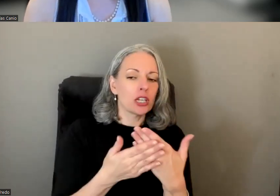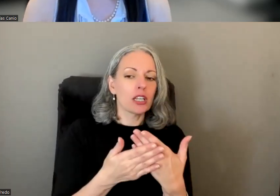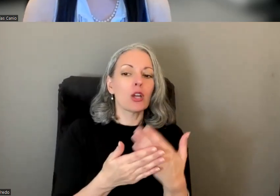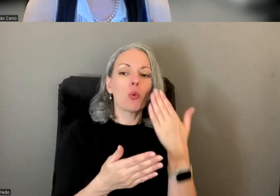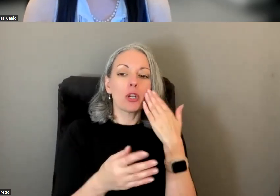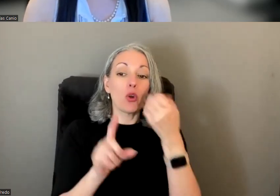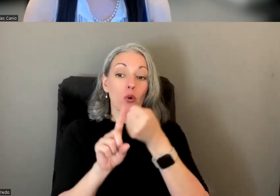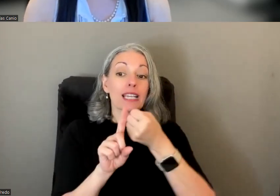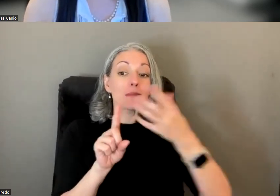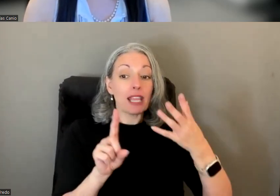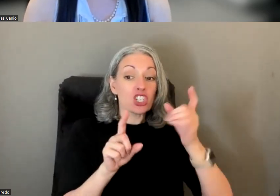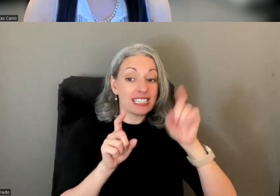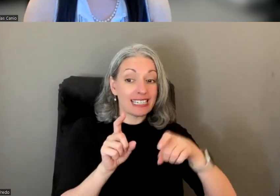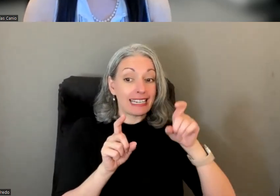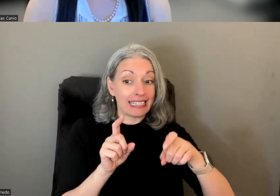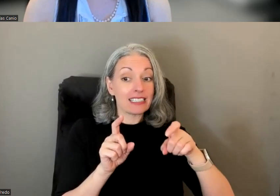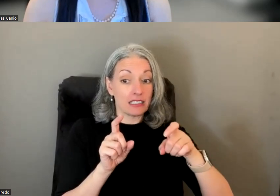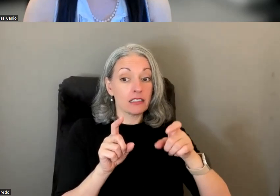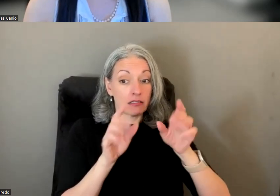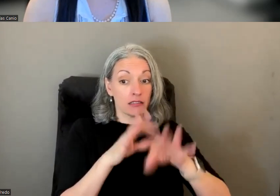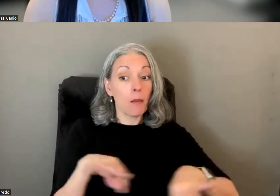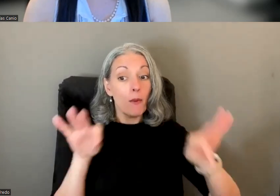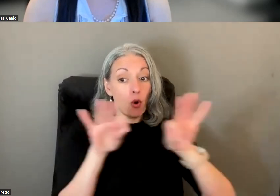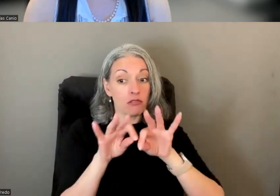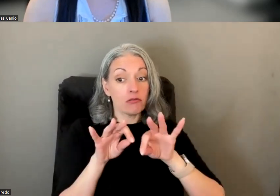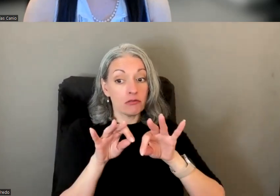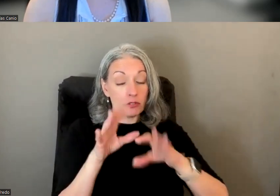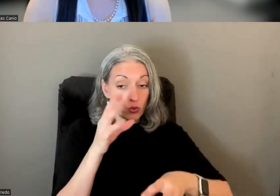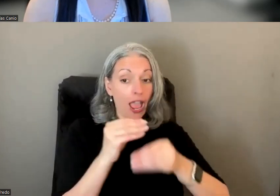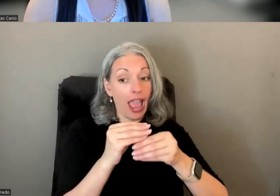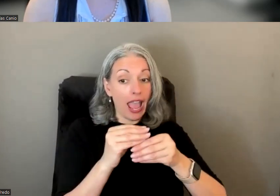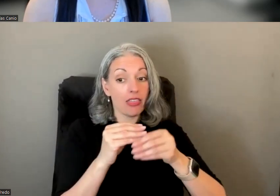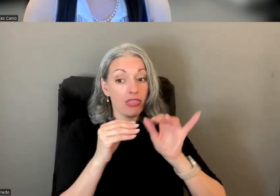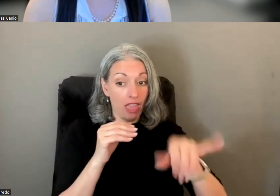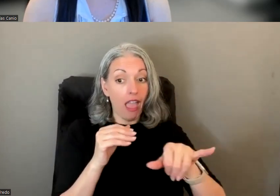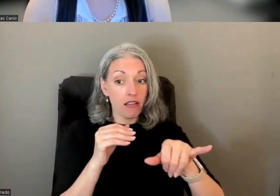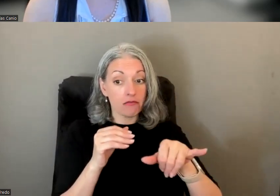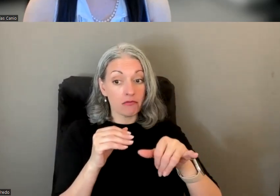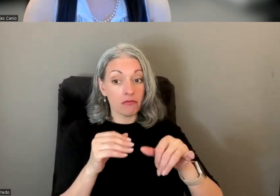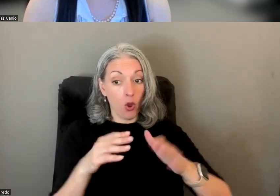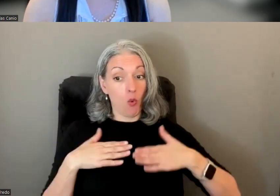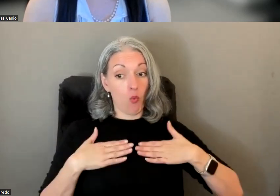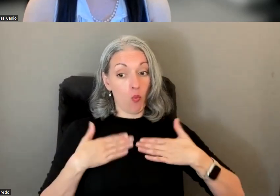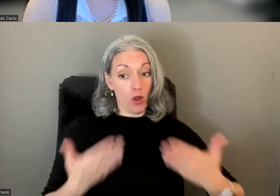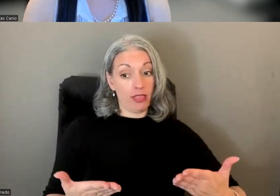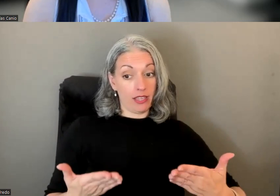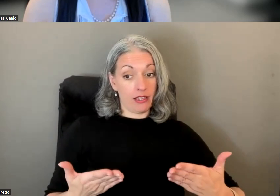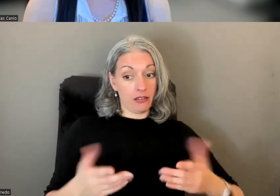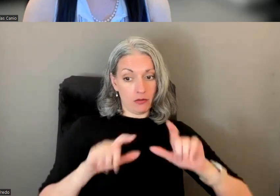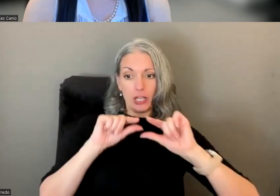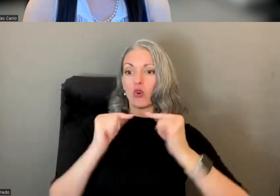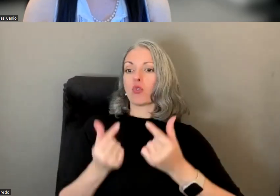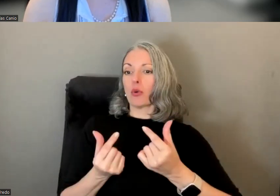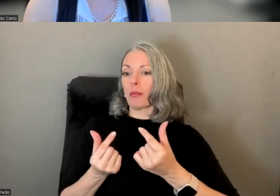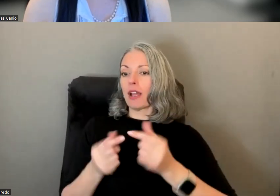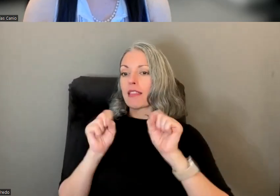the needs are great. And something along those lines of just being willing to be a group that